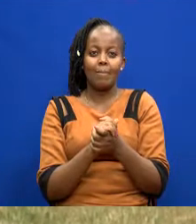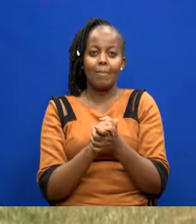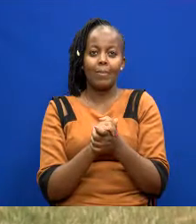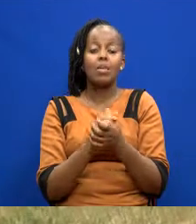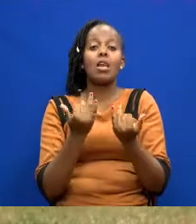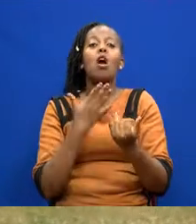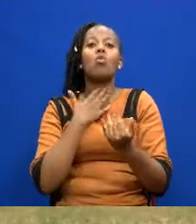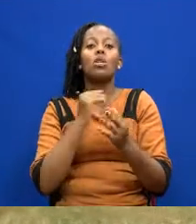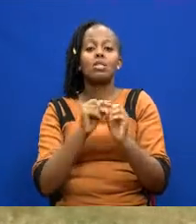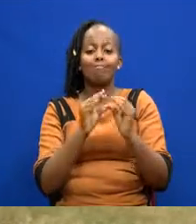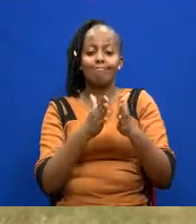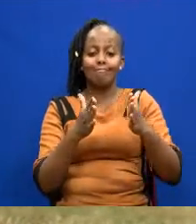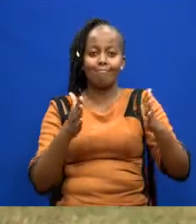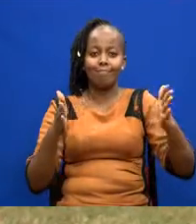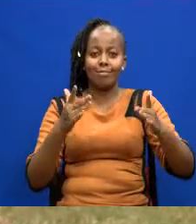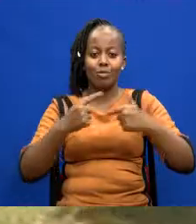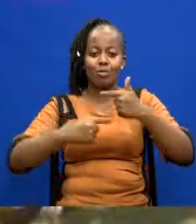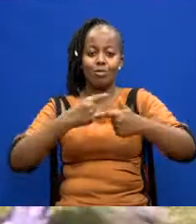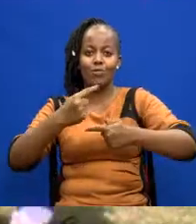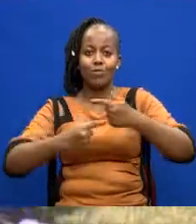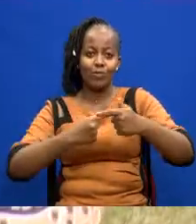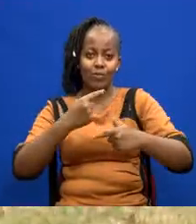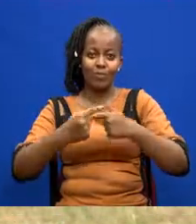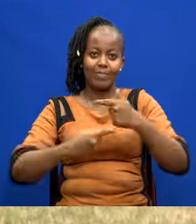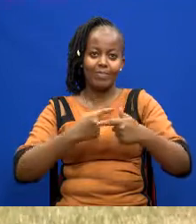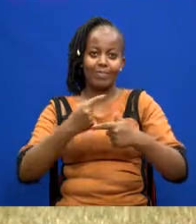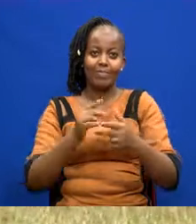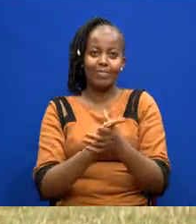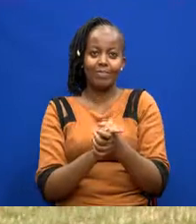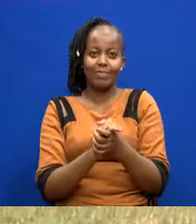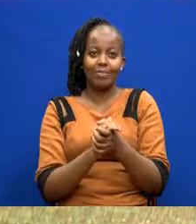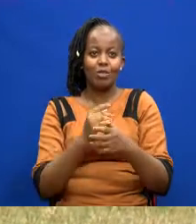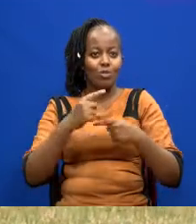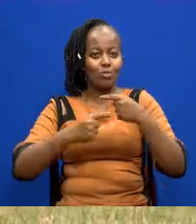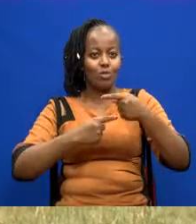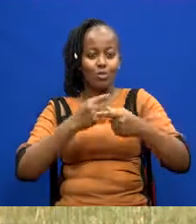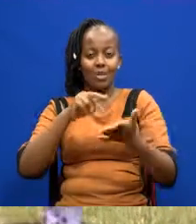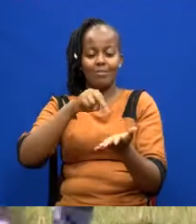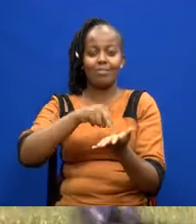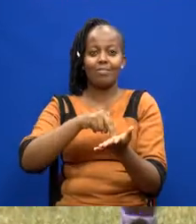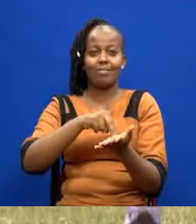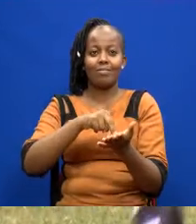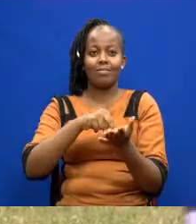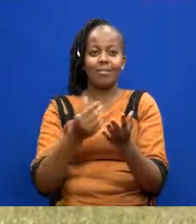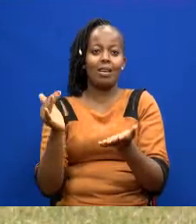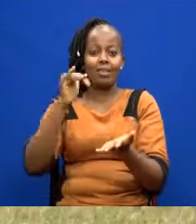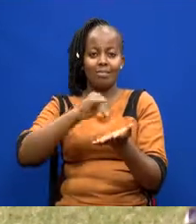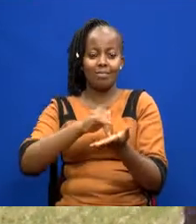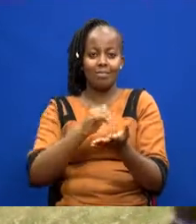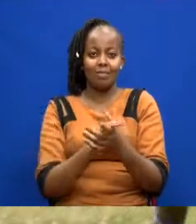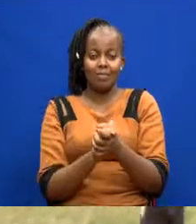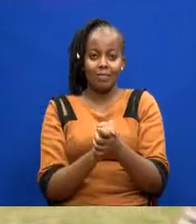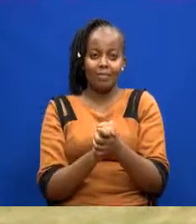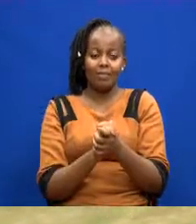Okay, I want us to spread a bit more. And on this side of it. David, I want you to roll as well, coming this way. Let's go, one more